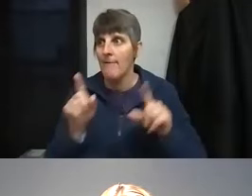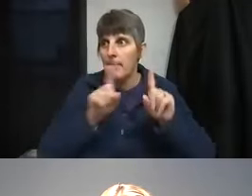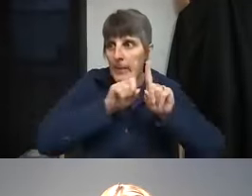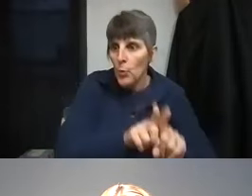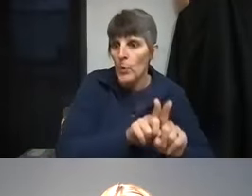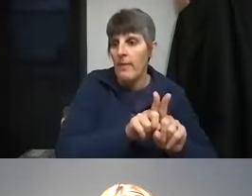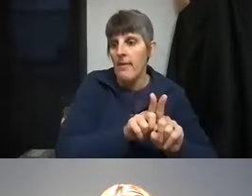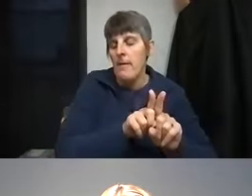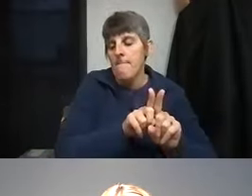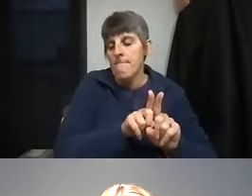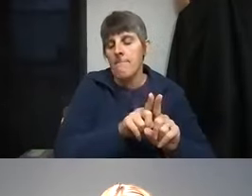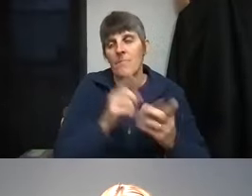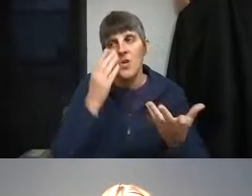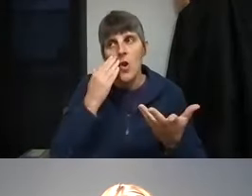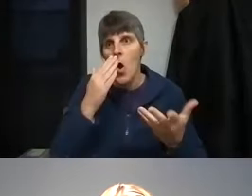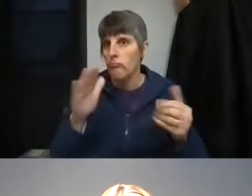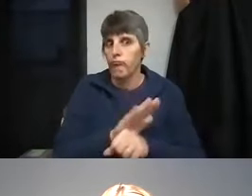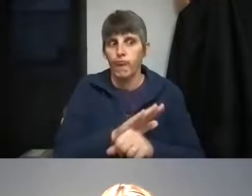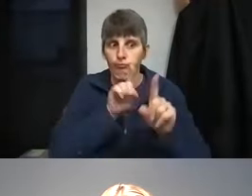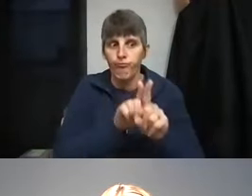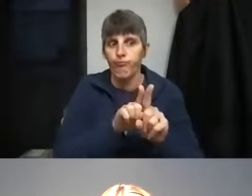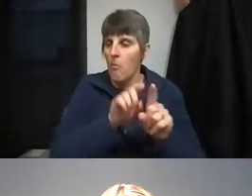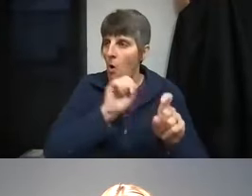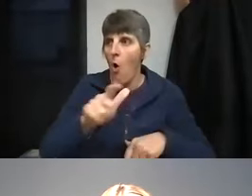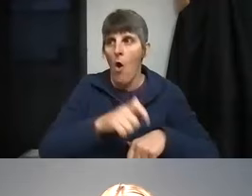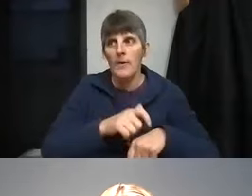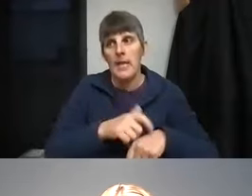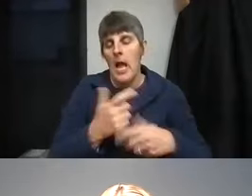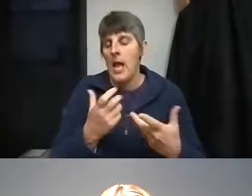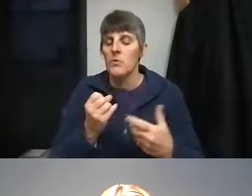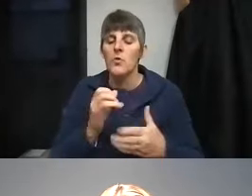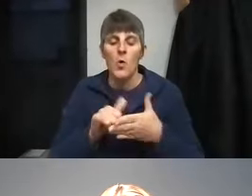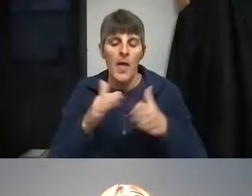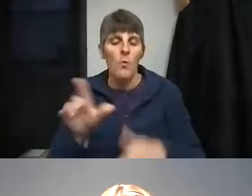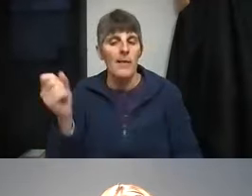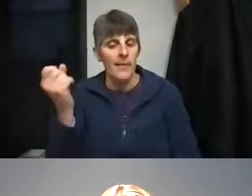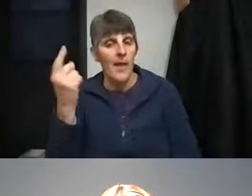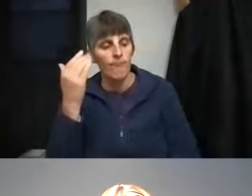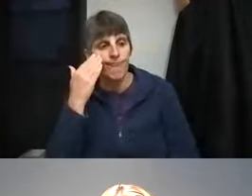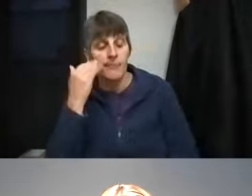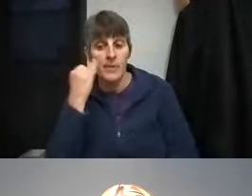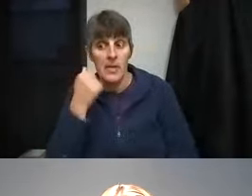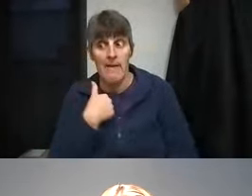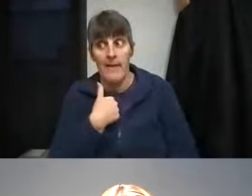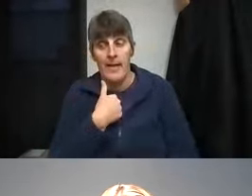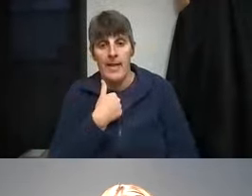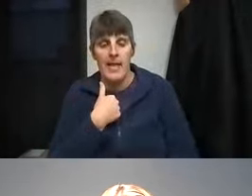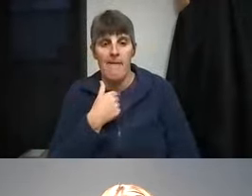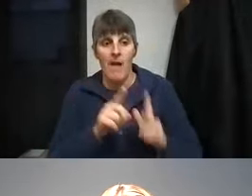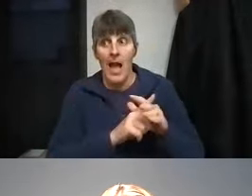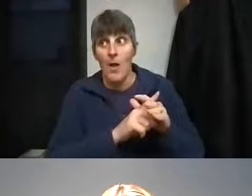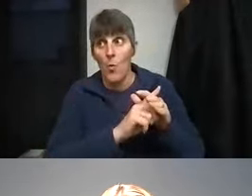him, you know, completely all the time. So that way they understand, hey, if I walk away